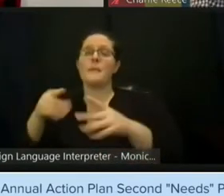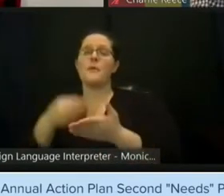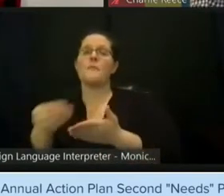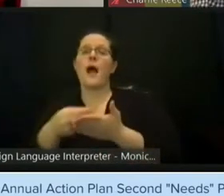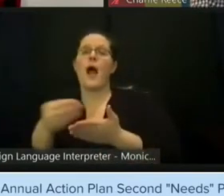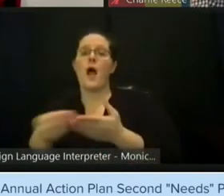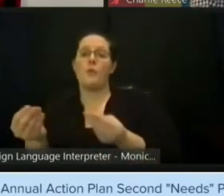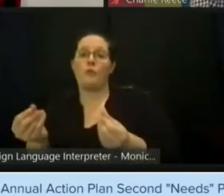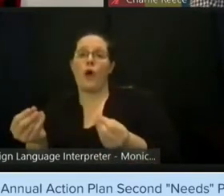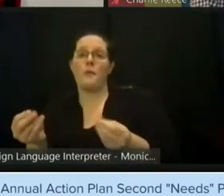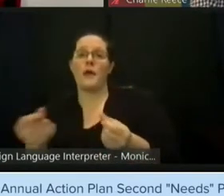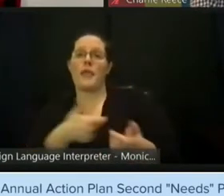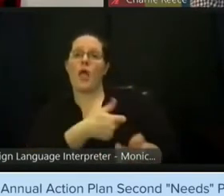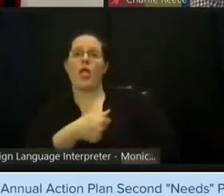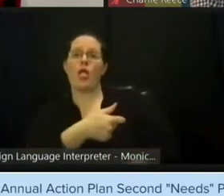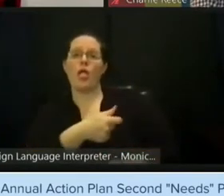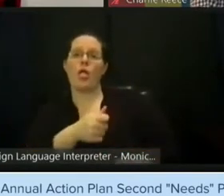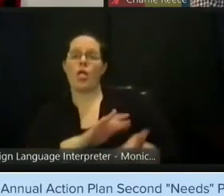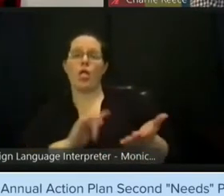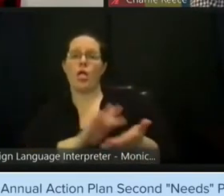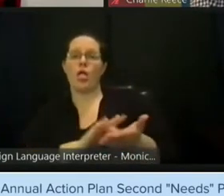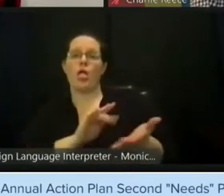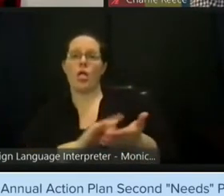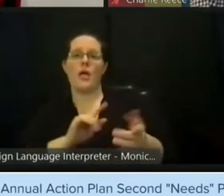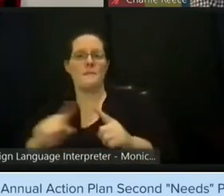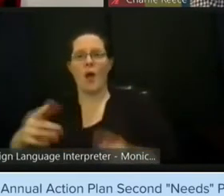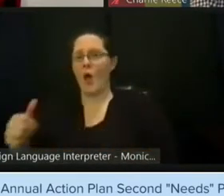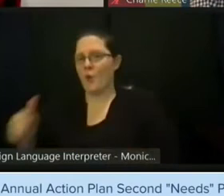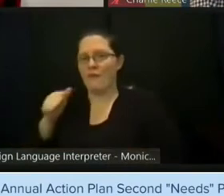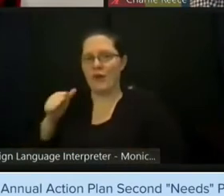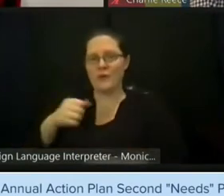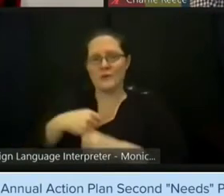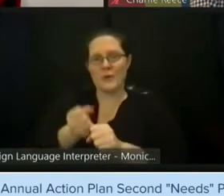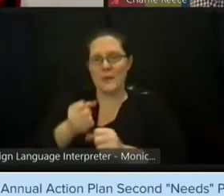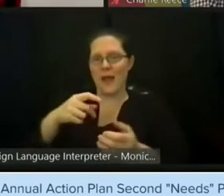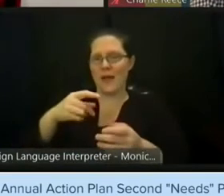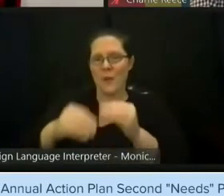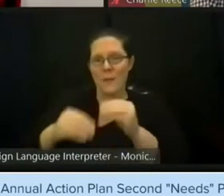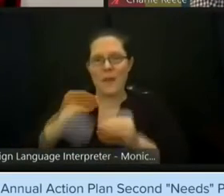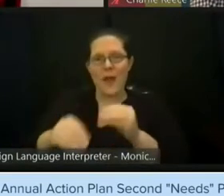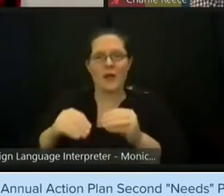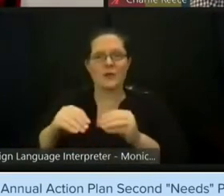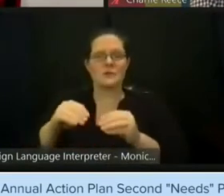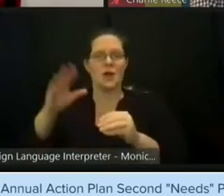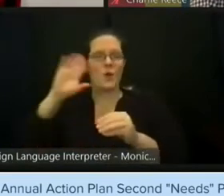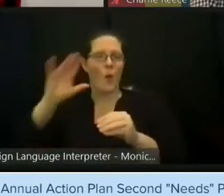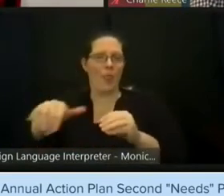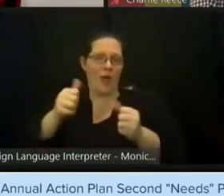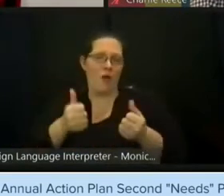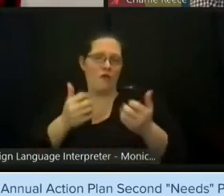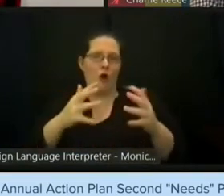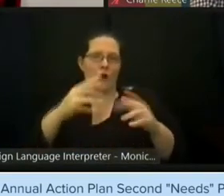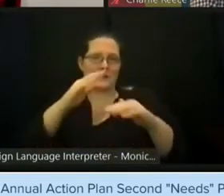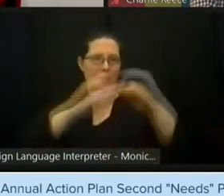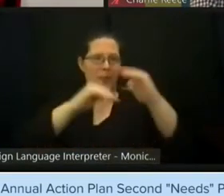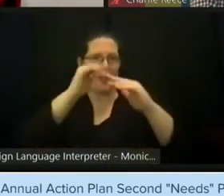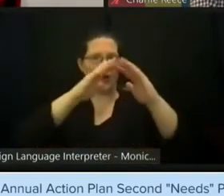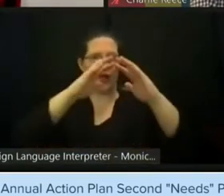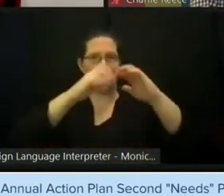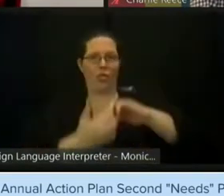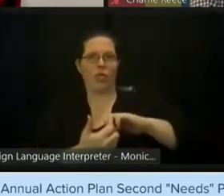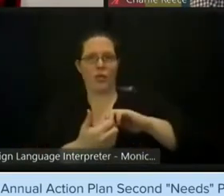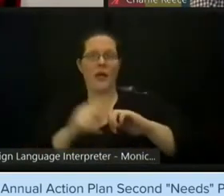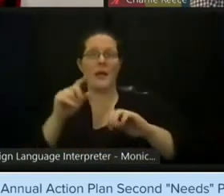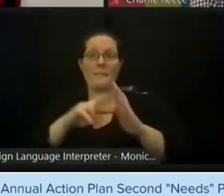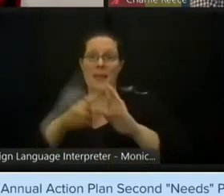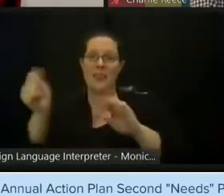profit off the rent of working class tenants while refusing to make basic repairs, knowing that this catalyzes the deterioration of the building and allows them to sell the